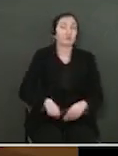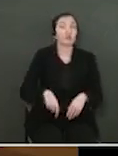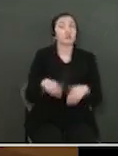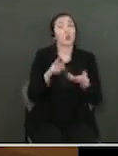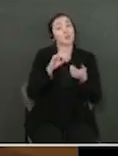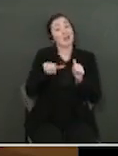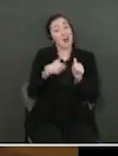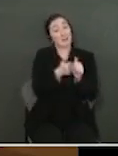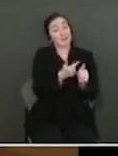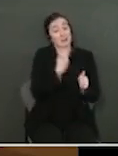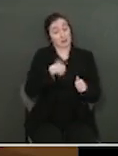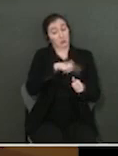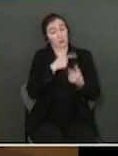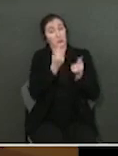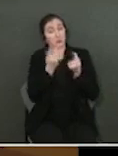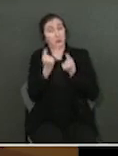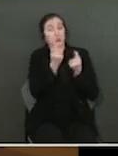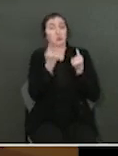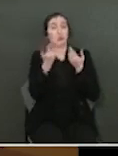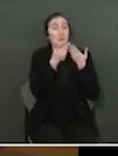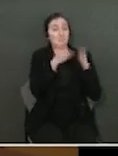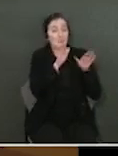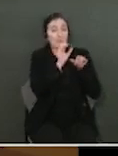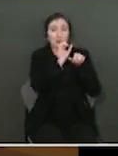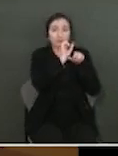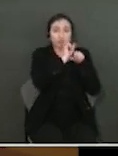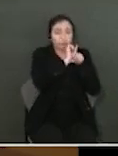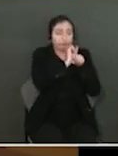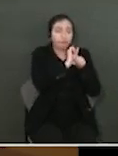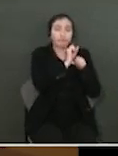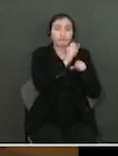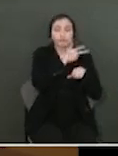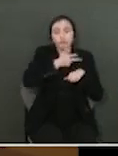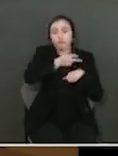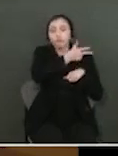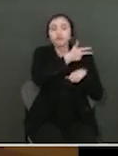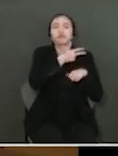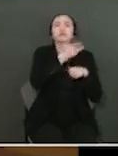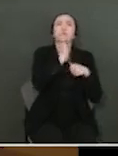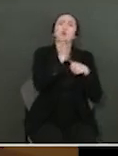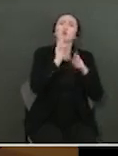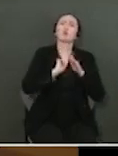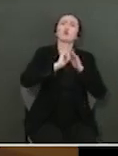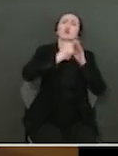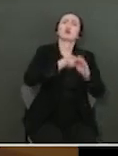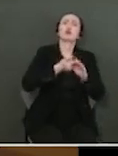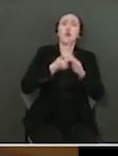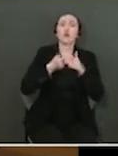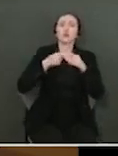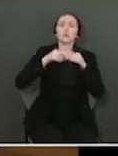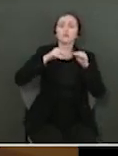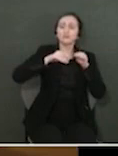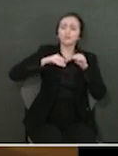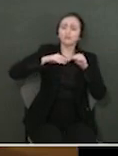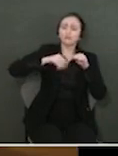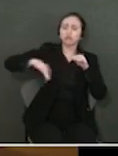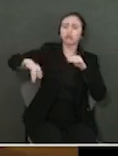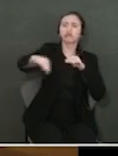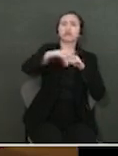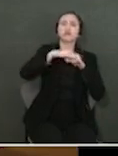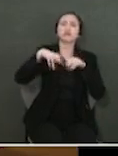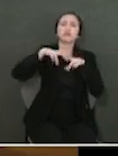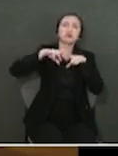crews, who will be on call and will begin spreading chat rock and de-icing material on city bridges, overpasses, and